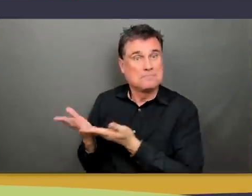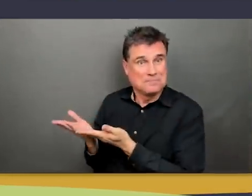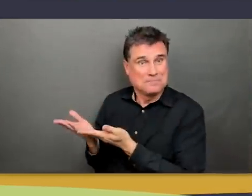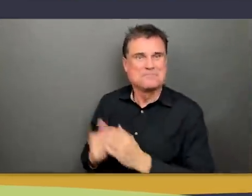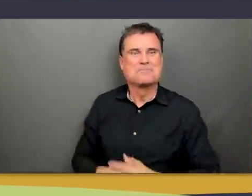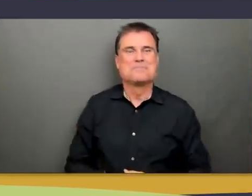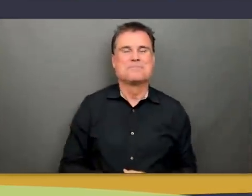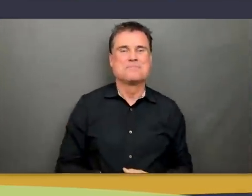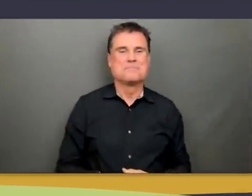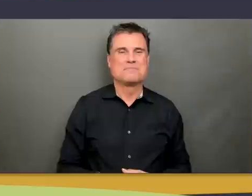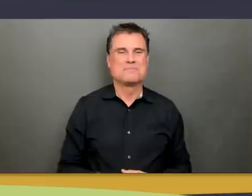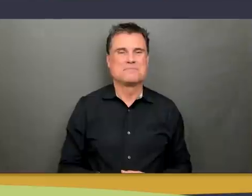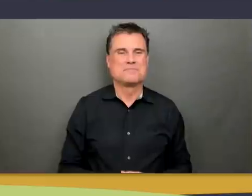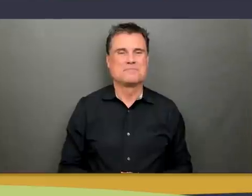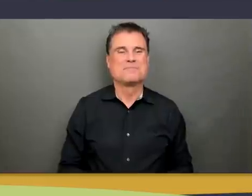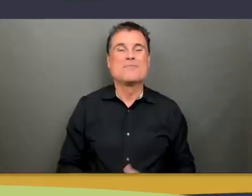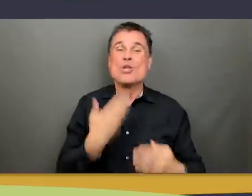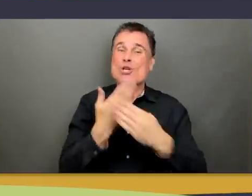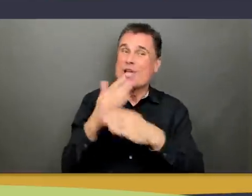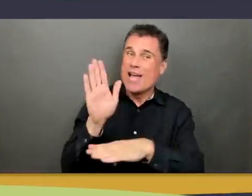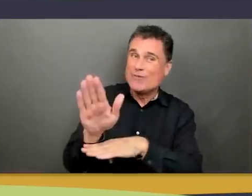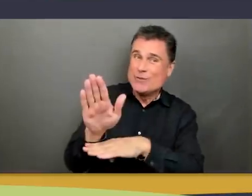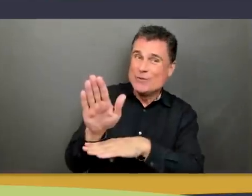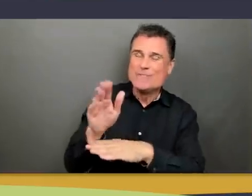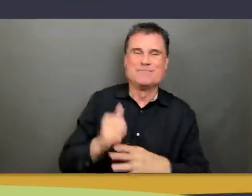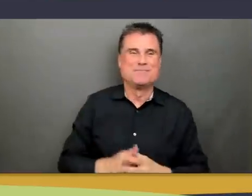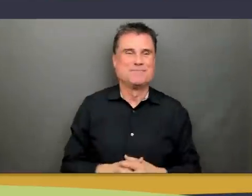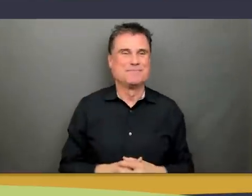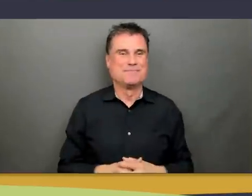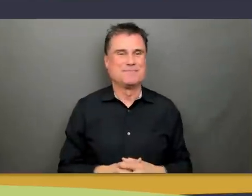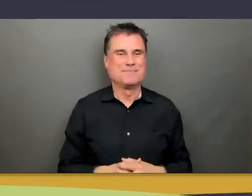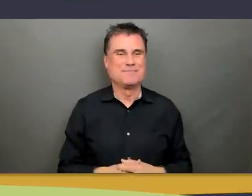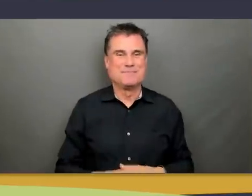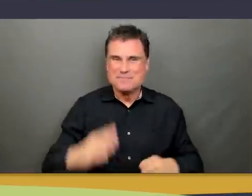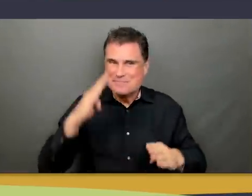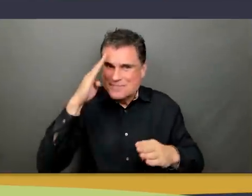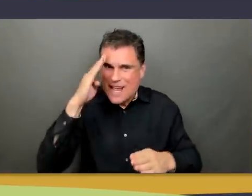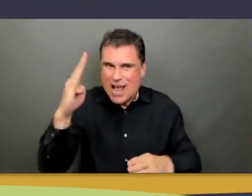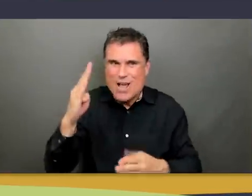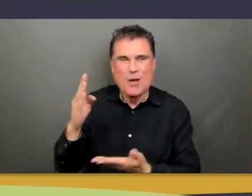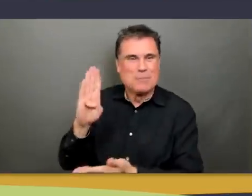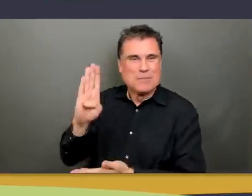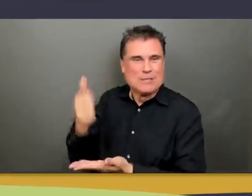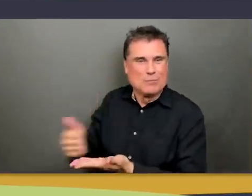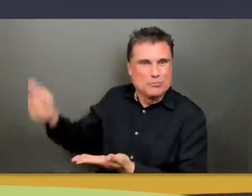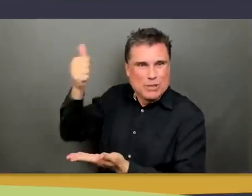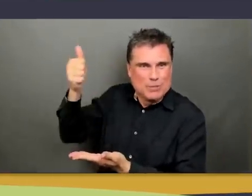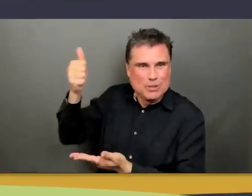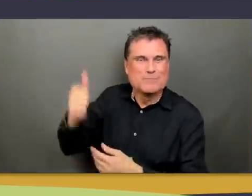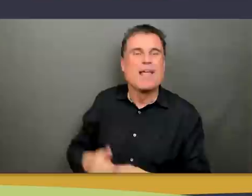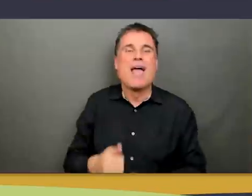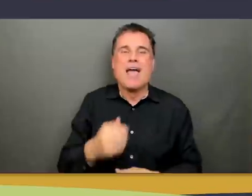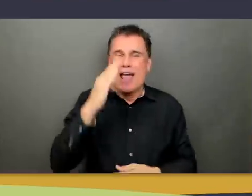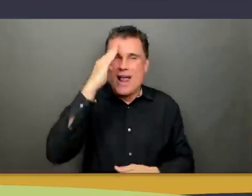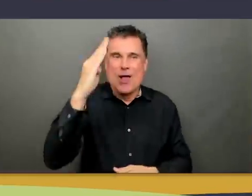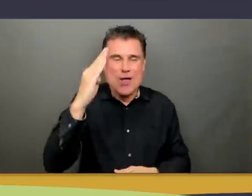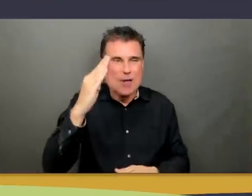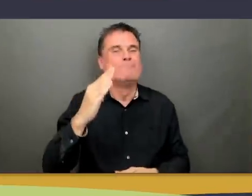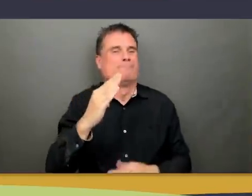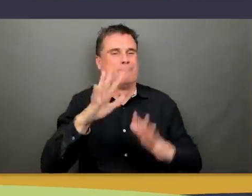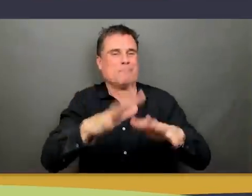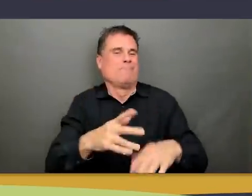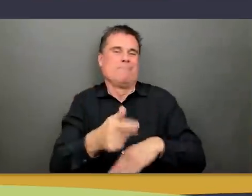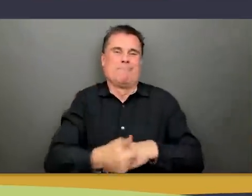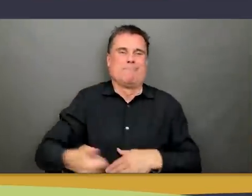Good afternoon, Premier John Horgan, Parliamentary Secretary Rachna Singh, MC Hannah Waldays,